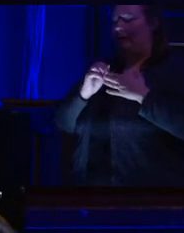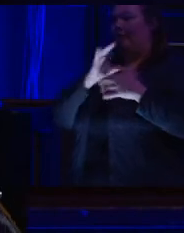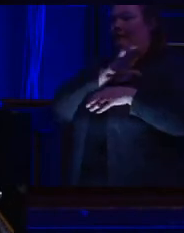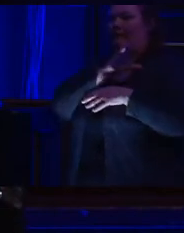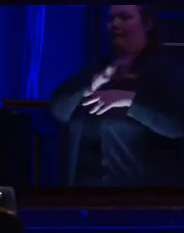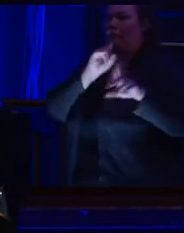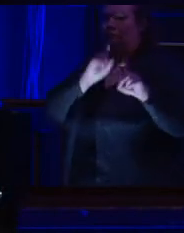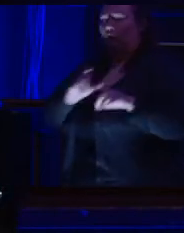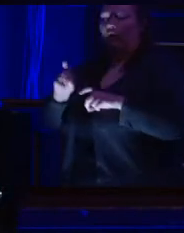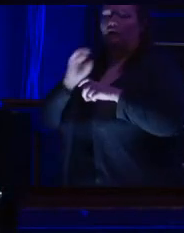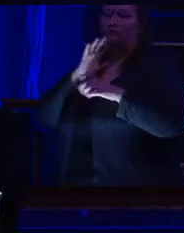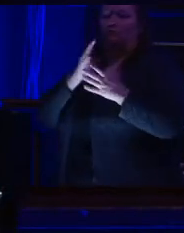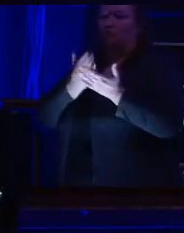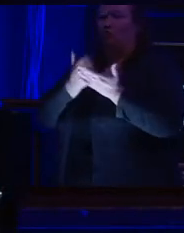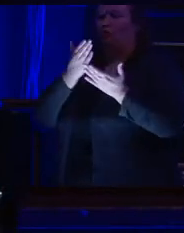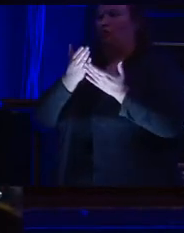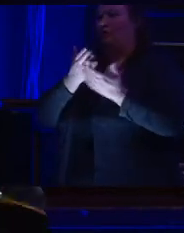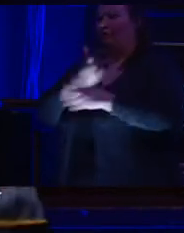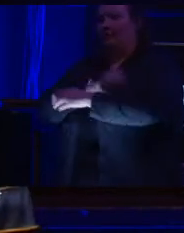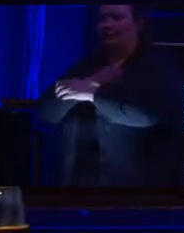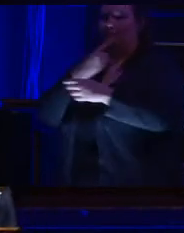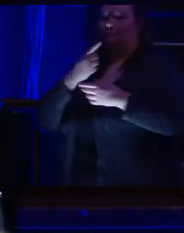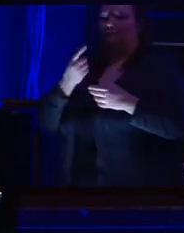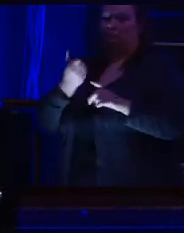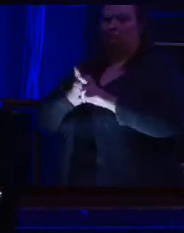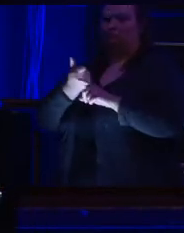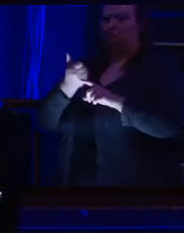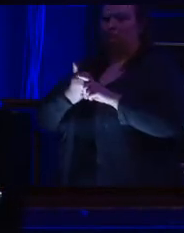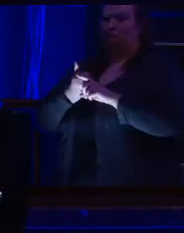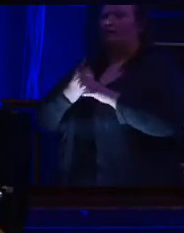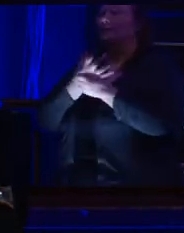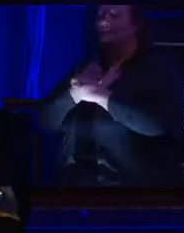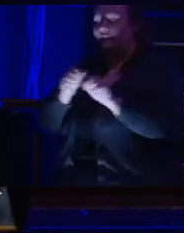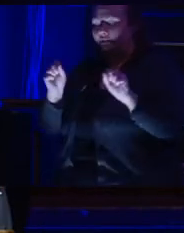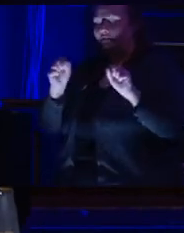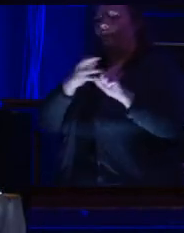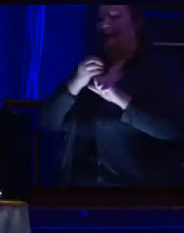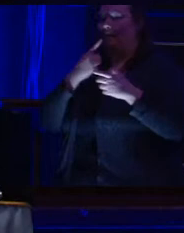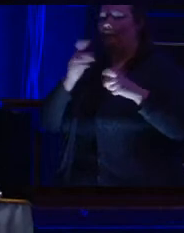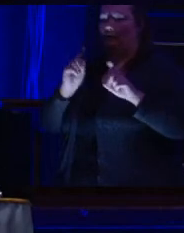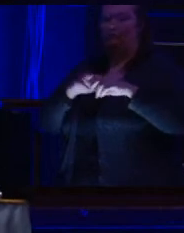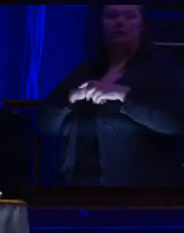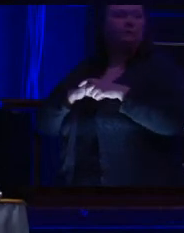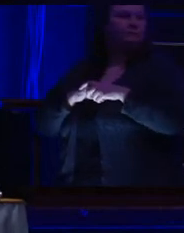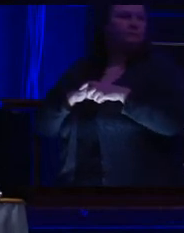trials that proved that the vaccine was safe and effective.